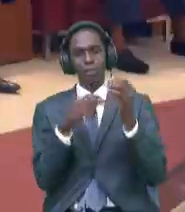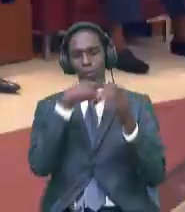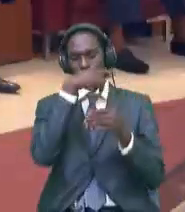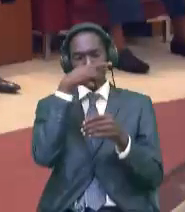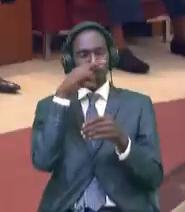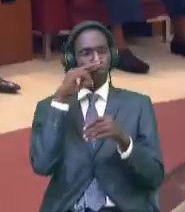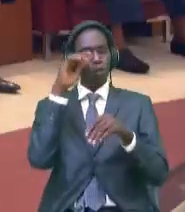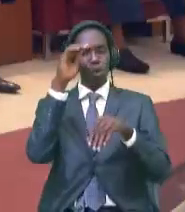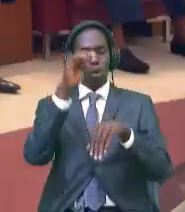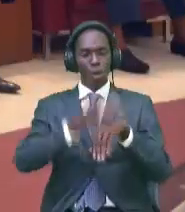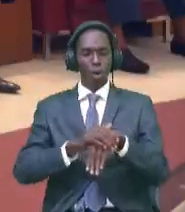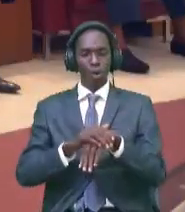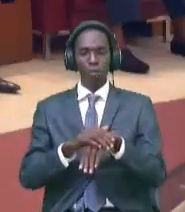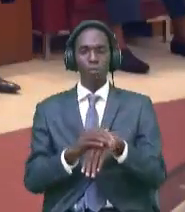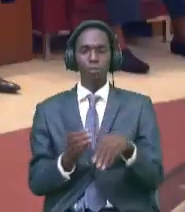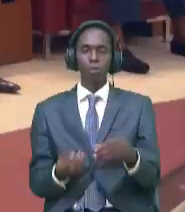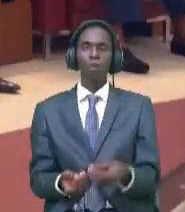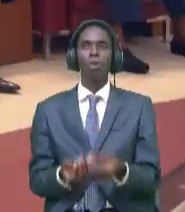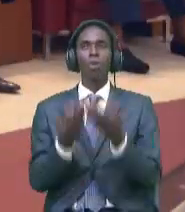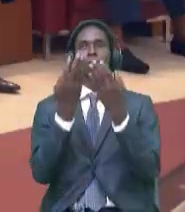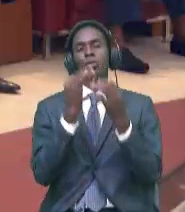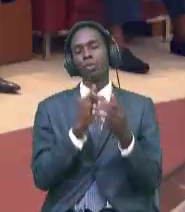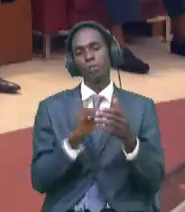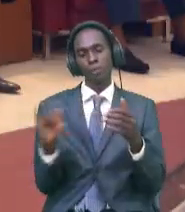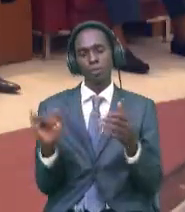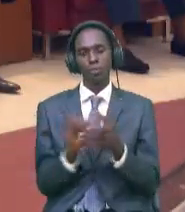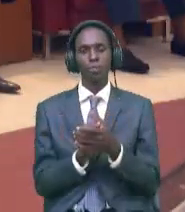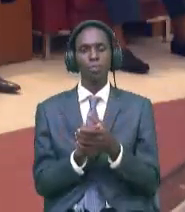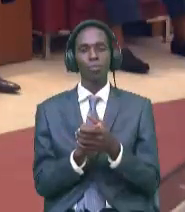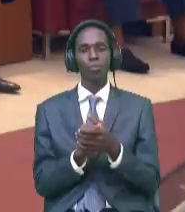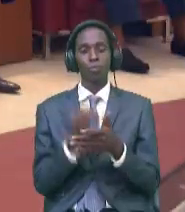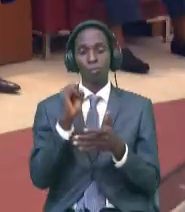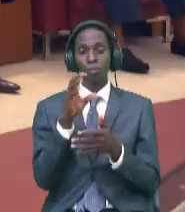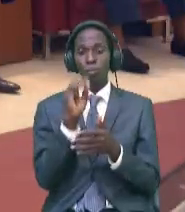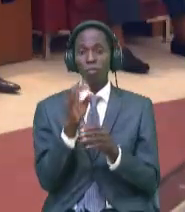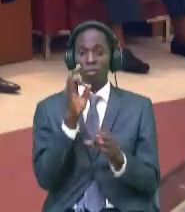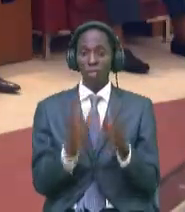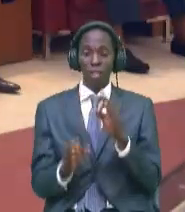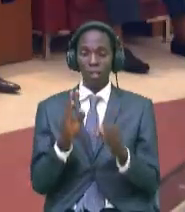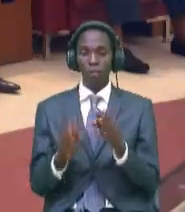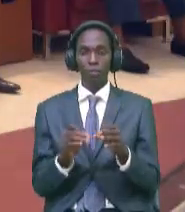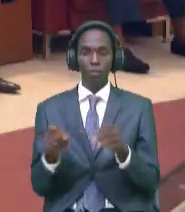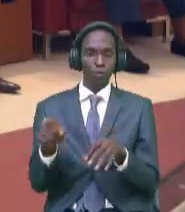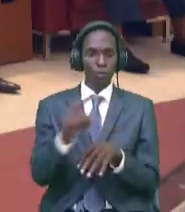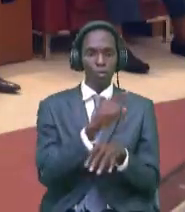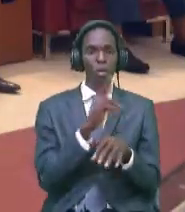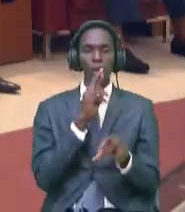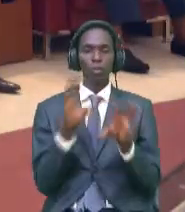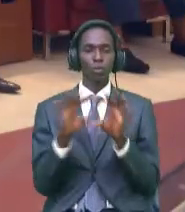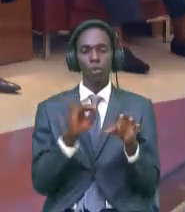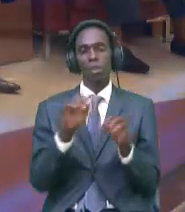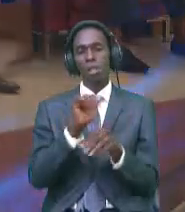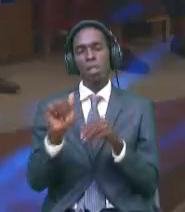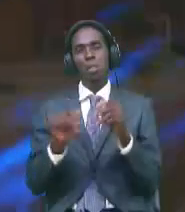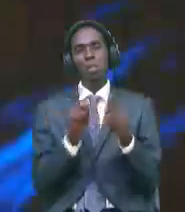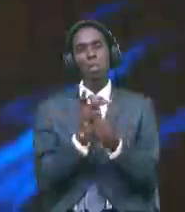offering. I hate robbery for burnt offering. So if we're doing the kind of work